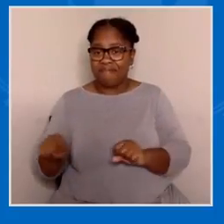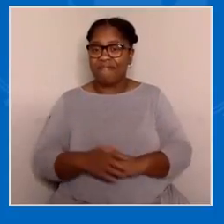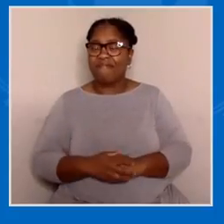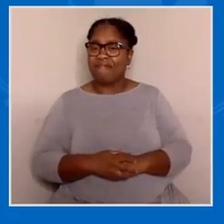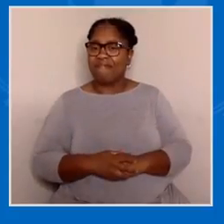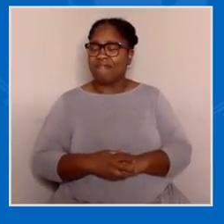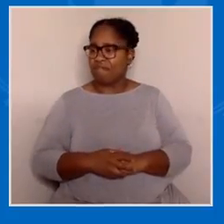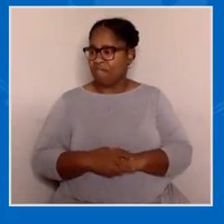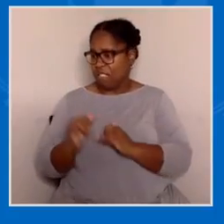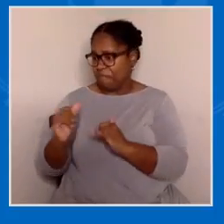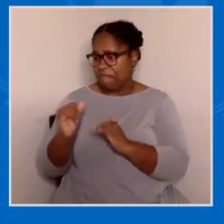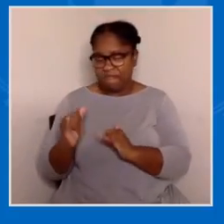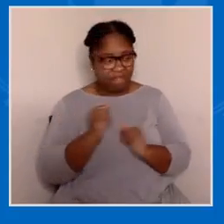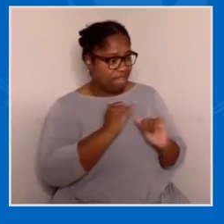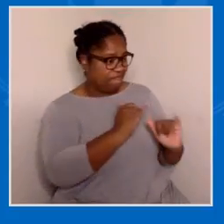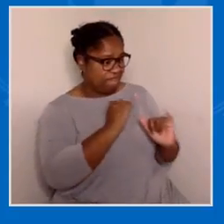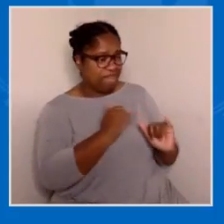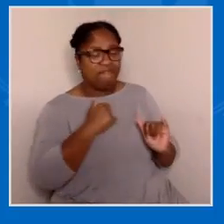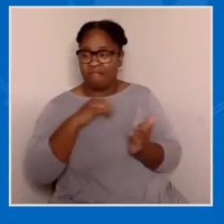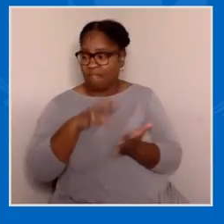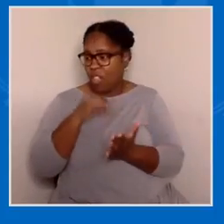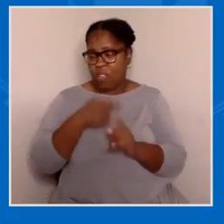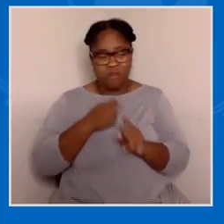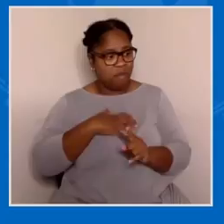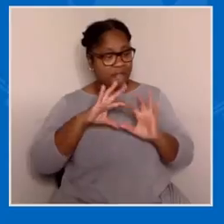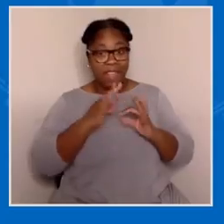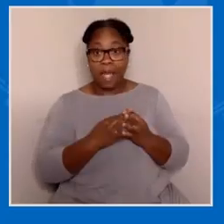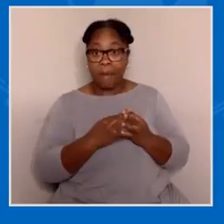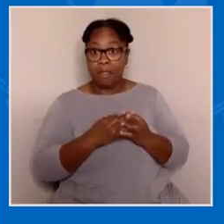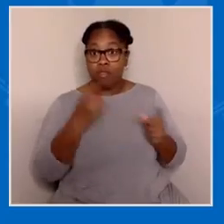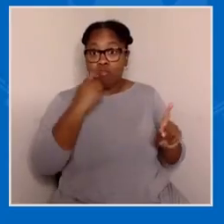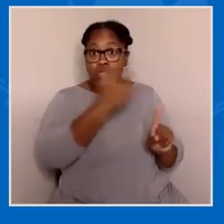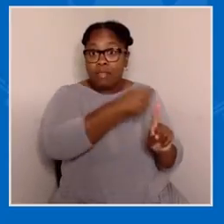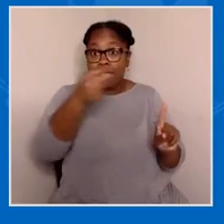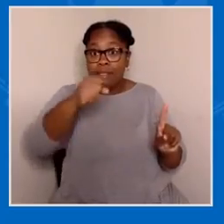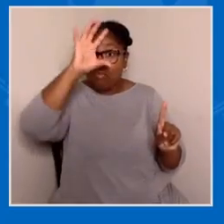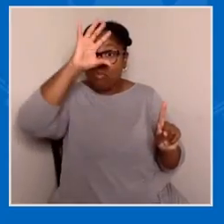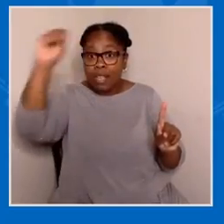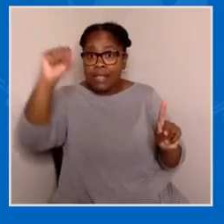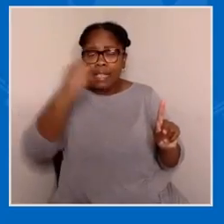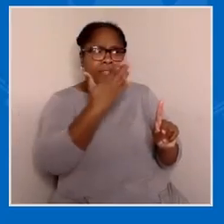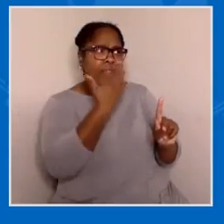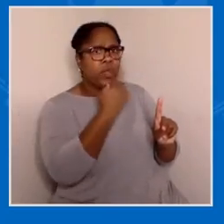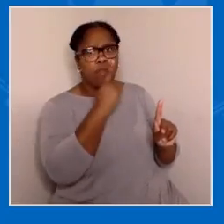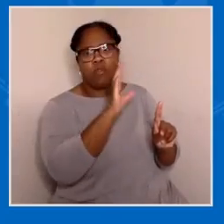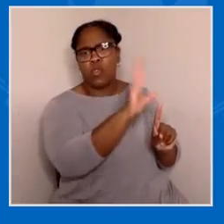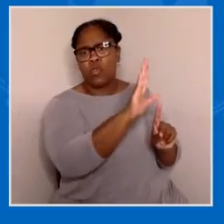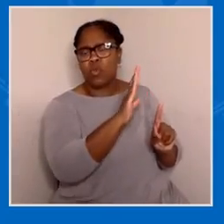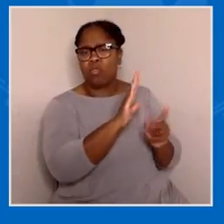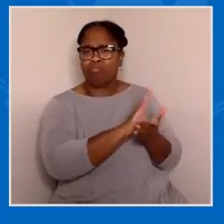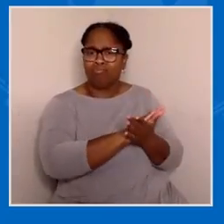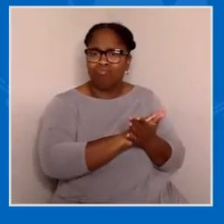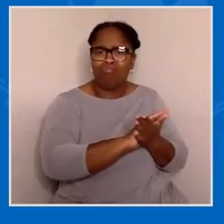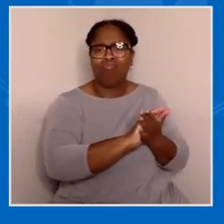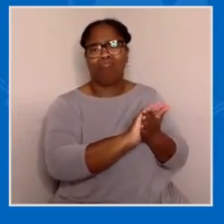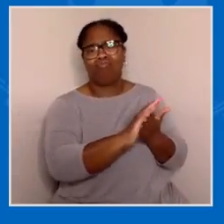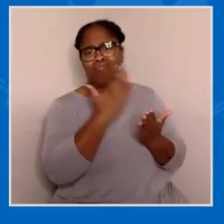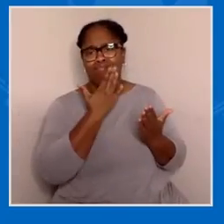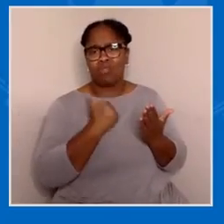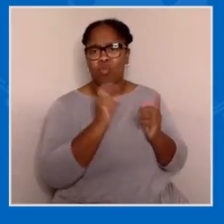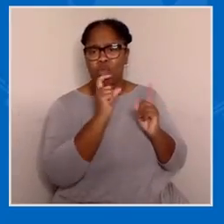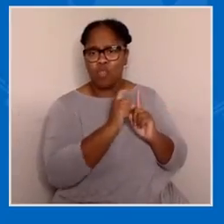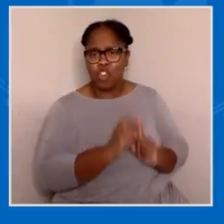from my family. Mr. President-elect, thank you for those generous words that you said about me.